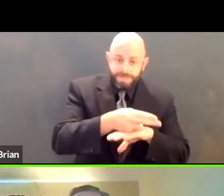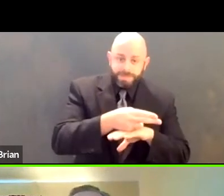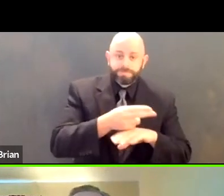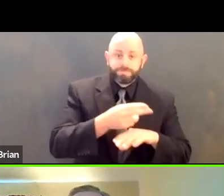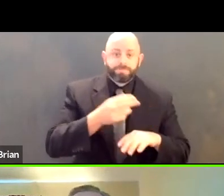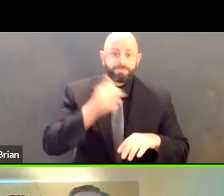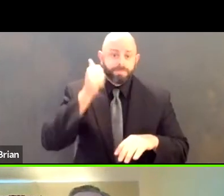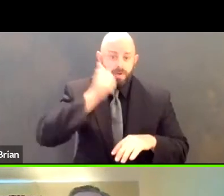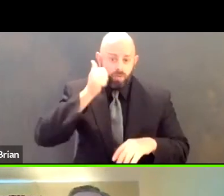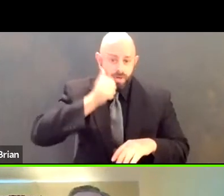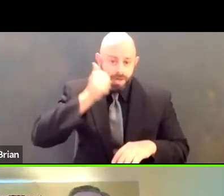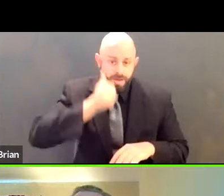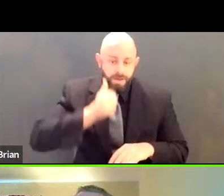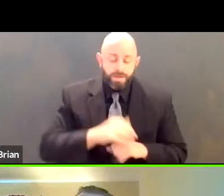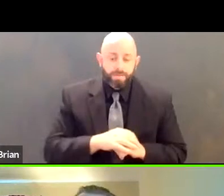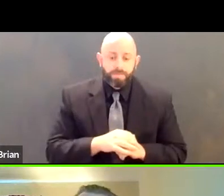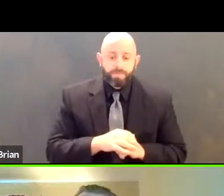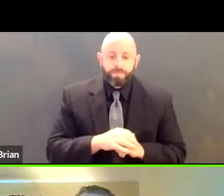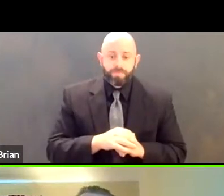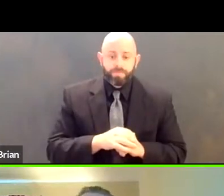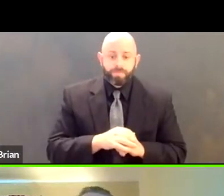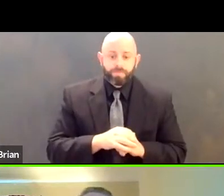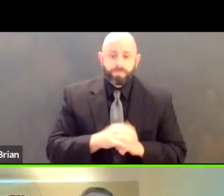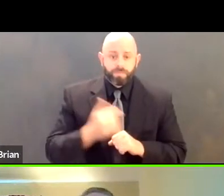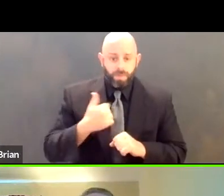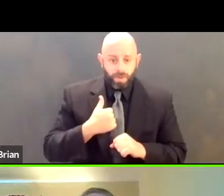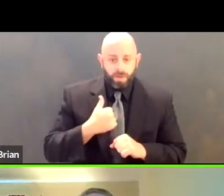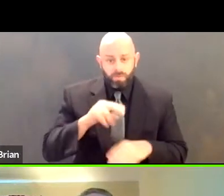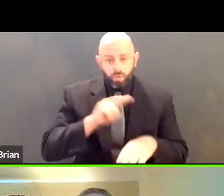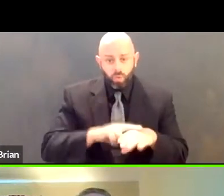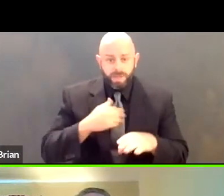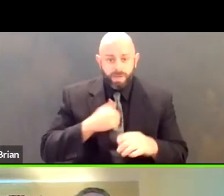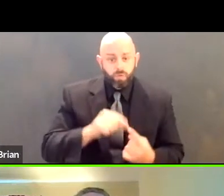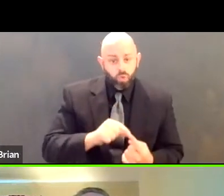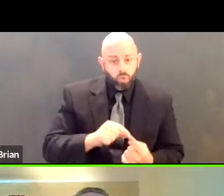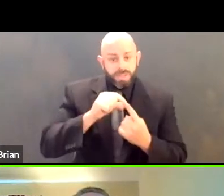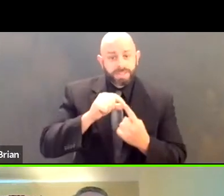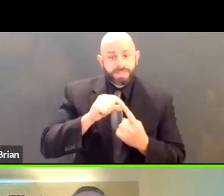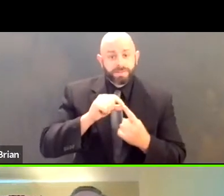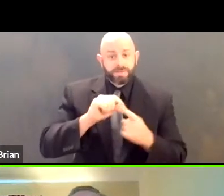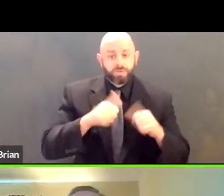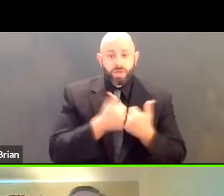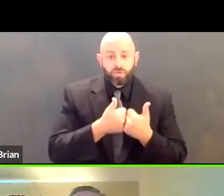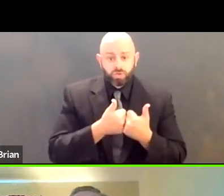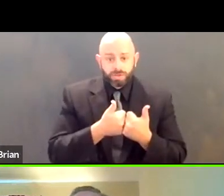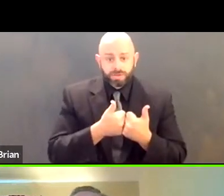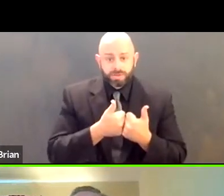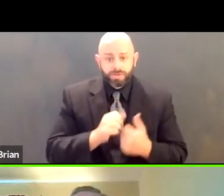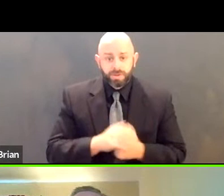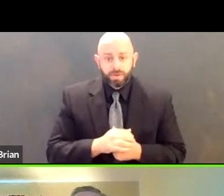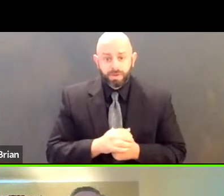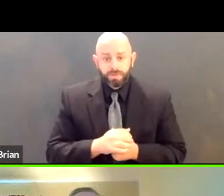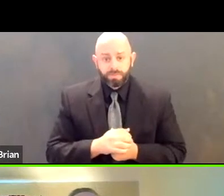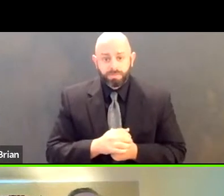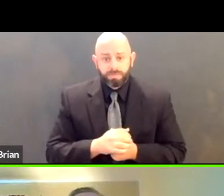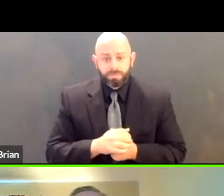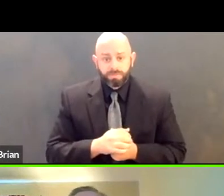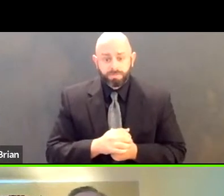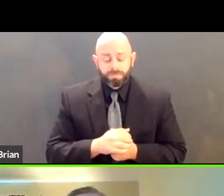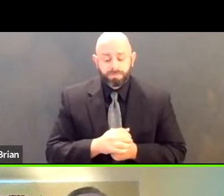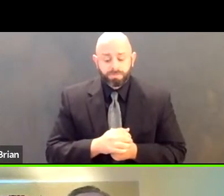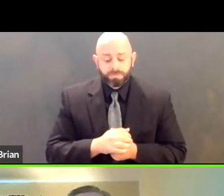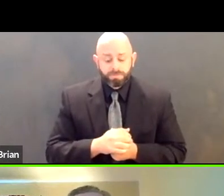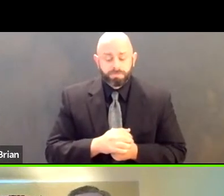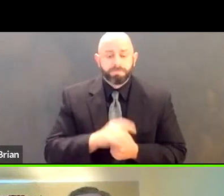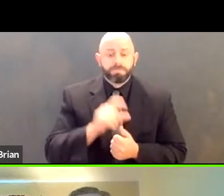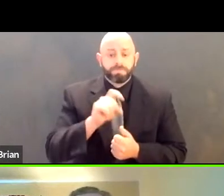certainly has posed unique challenges, and it's taken the necessity for me to take